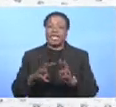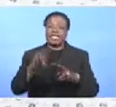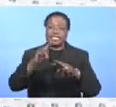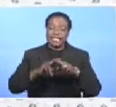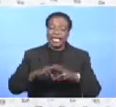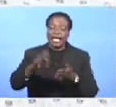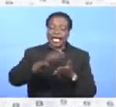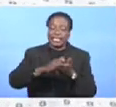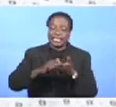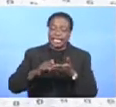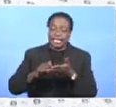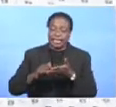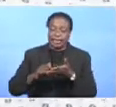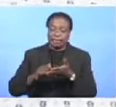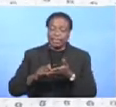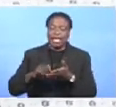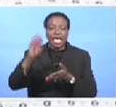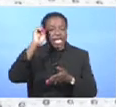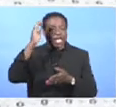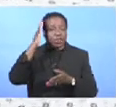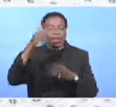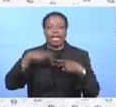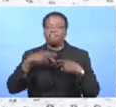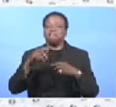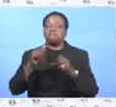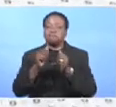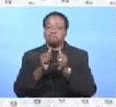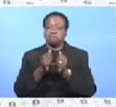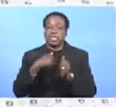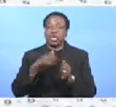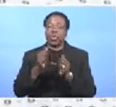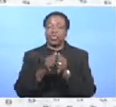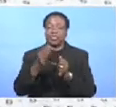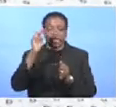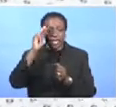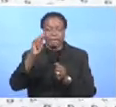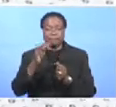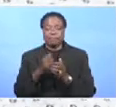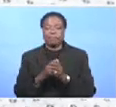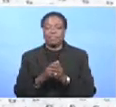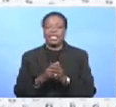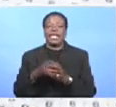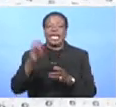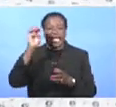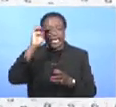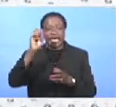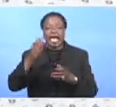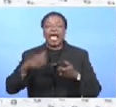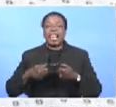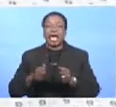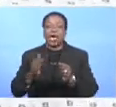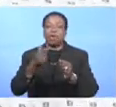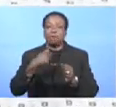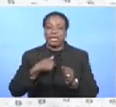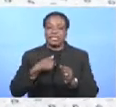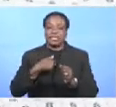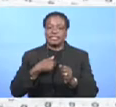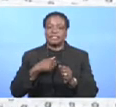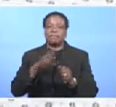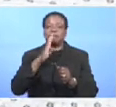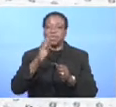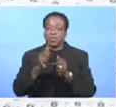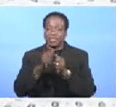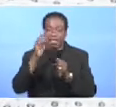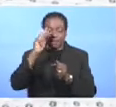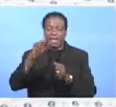documents and everything else, he'd have me just along with him. So he allowed me to be inclusive in all the things that he did, but yet still he had time to have fun with me as a child.